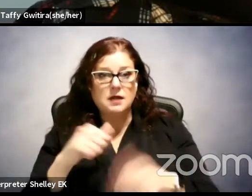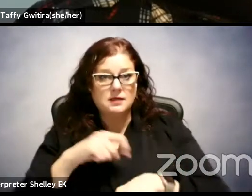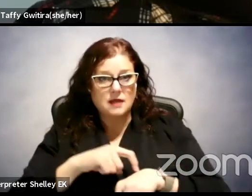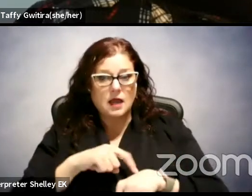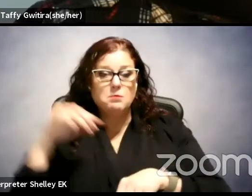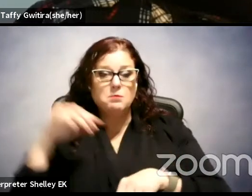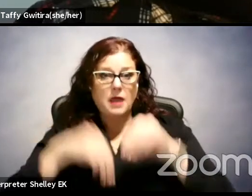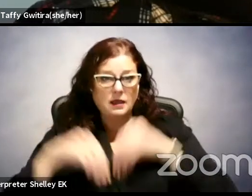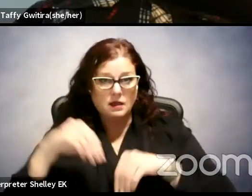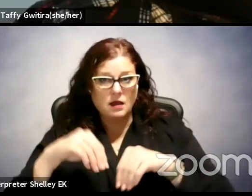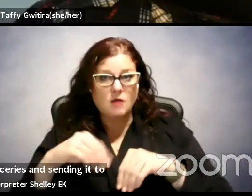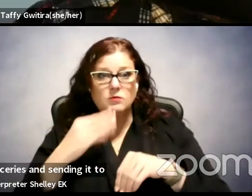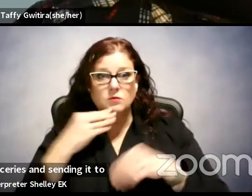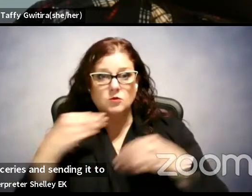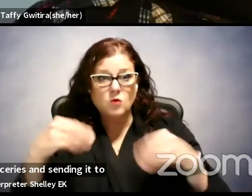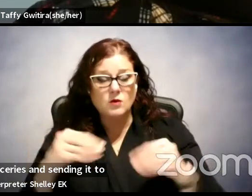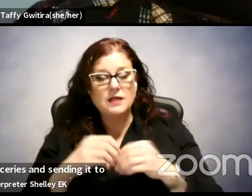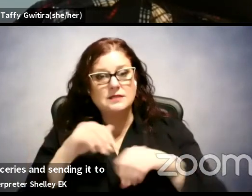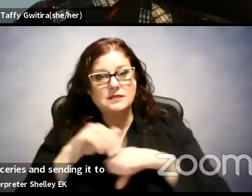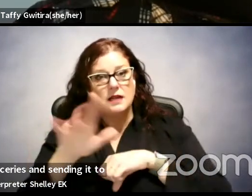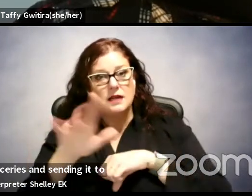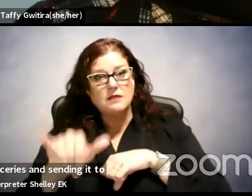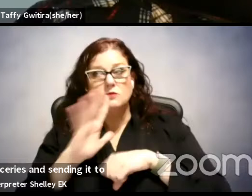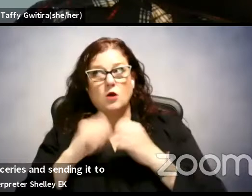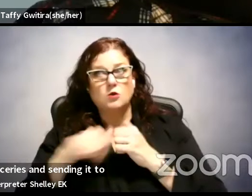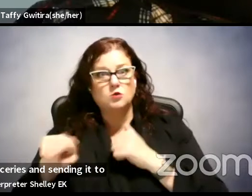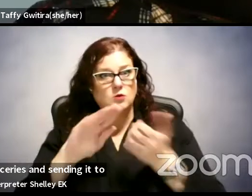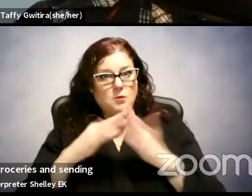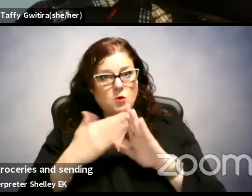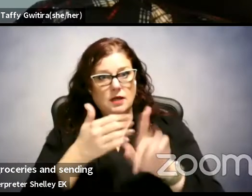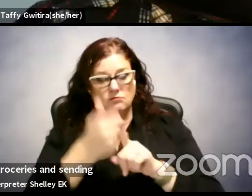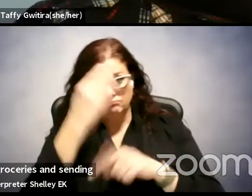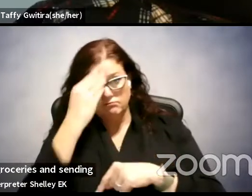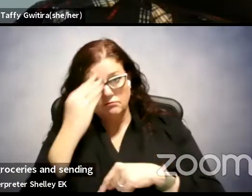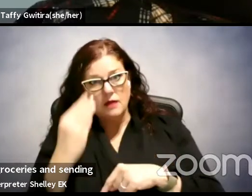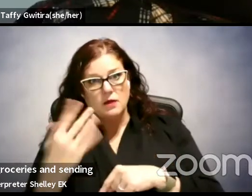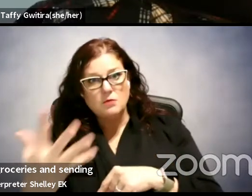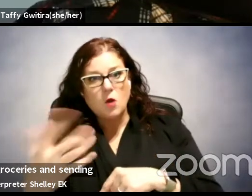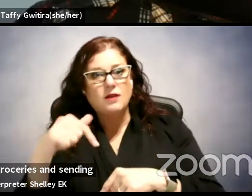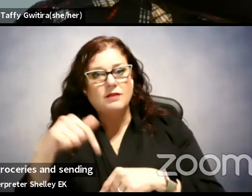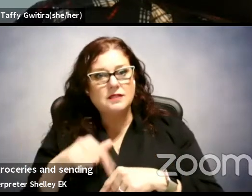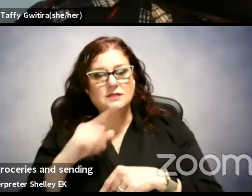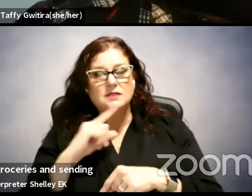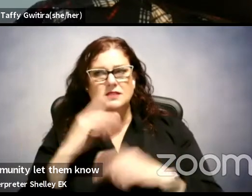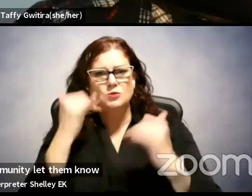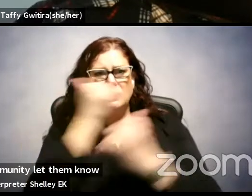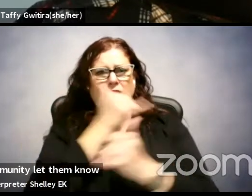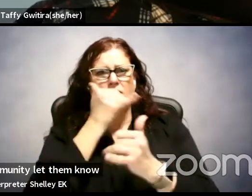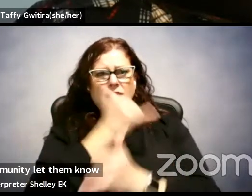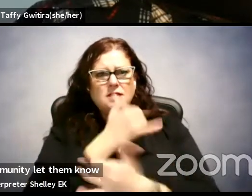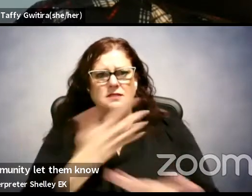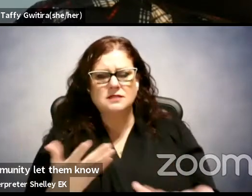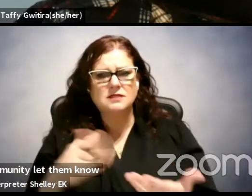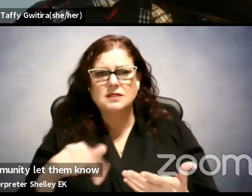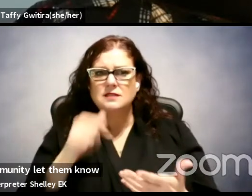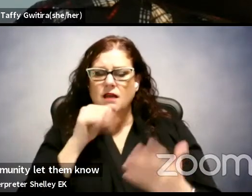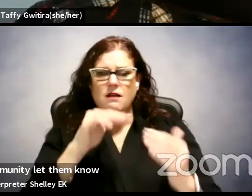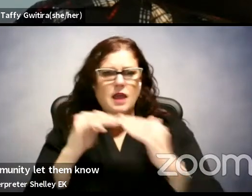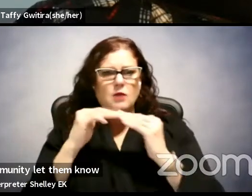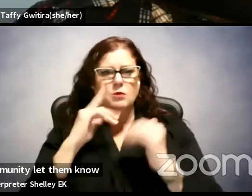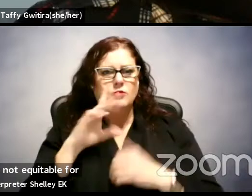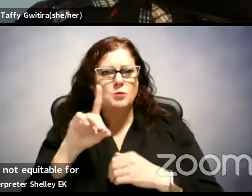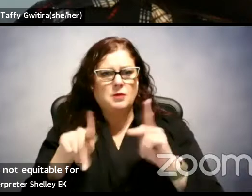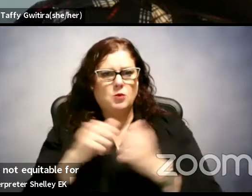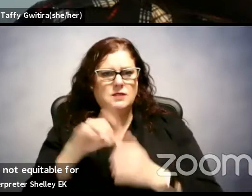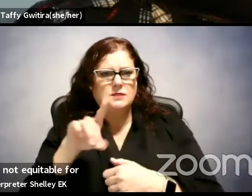up the groceries and sending it. So speak to members of your community, let them know that this is ridiculous, that this is not equitable for disabled people,